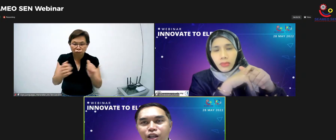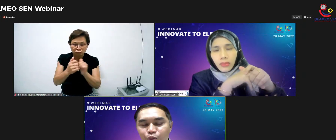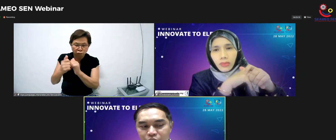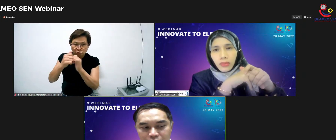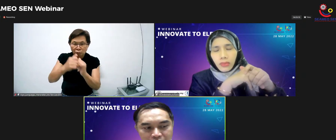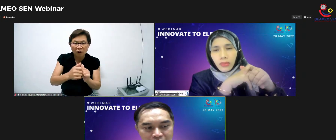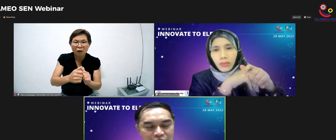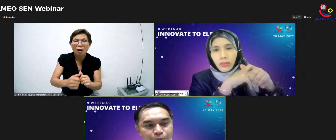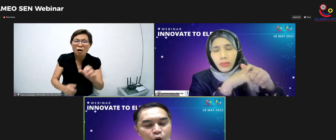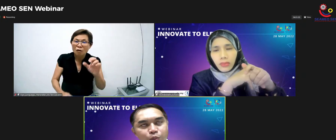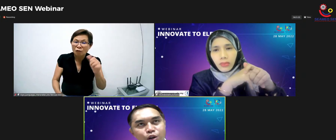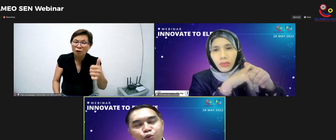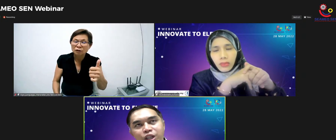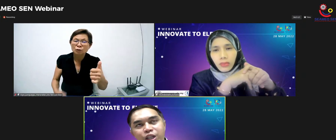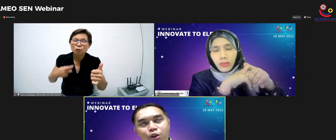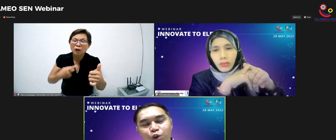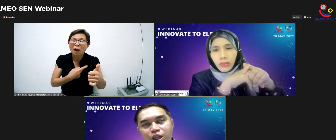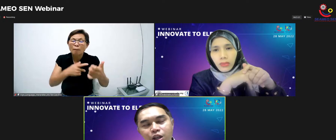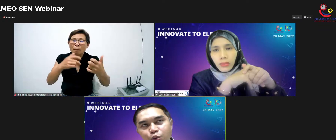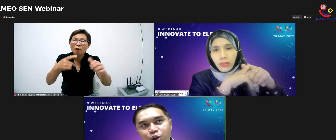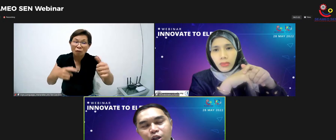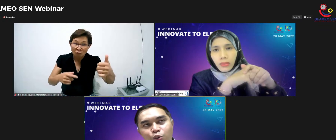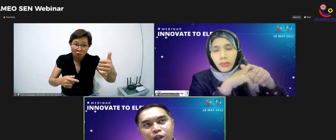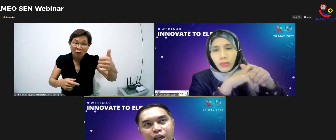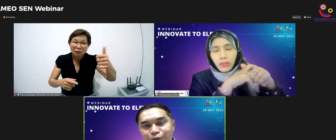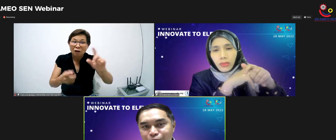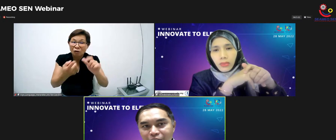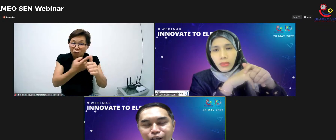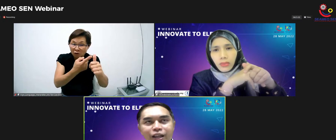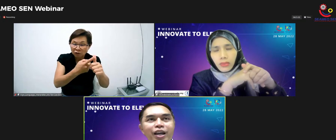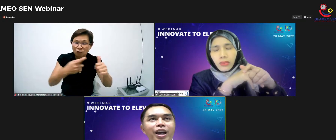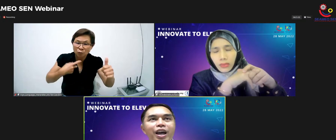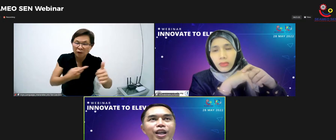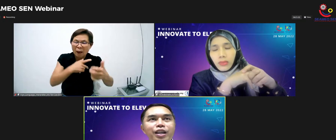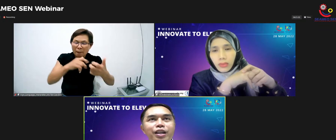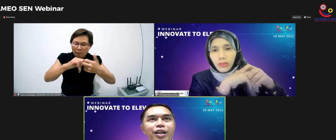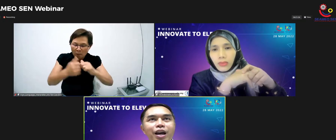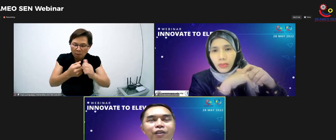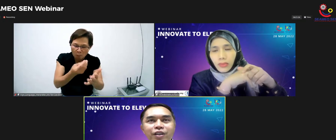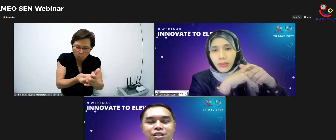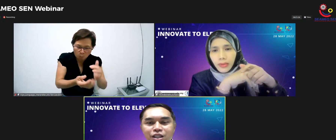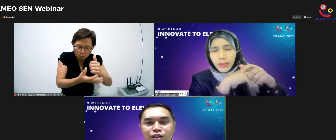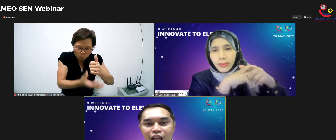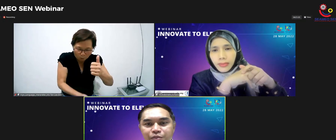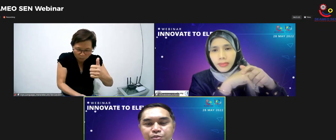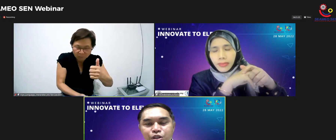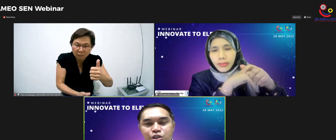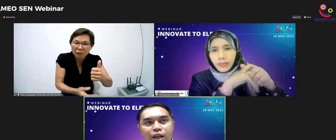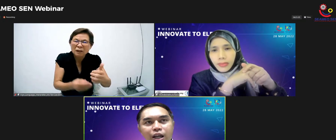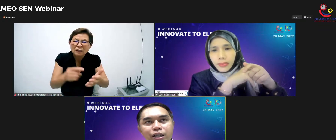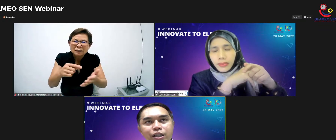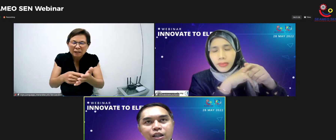skills, and then we have problem with fund,